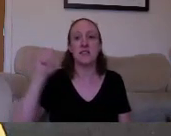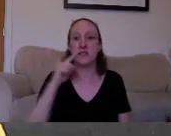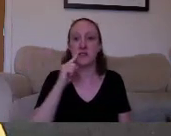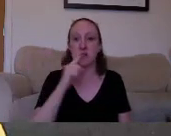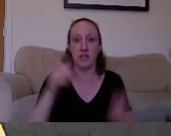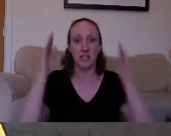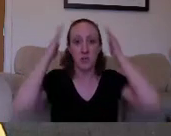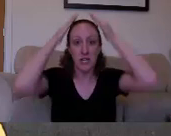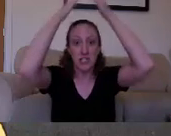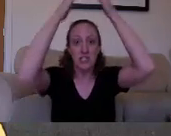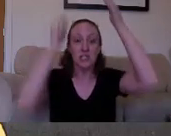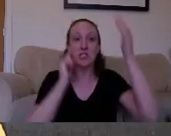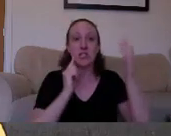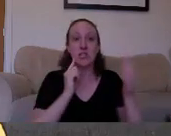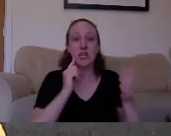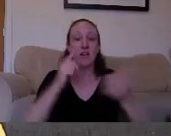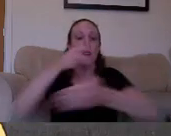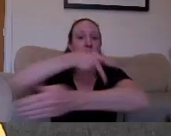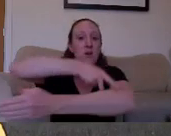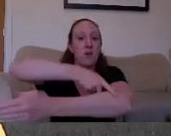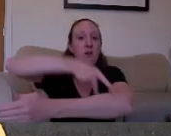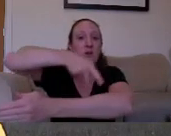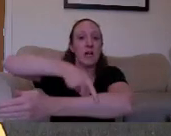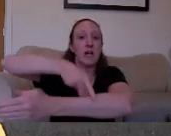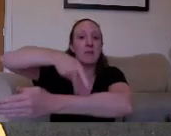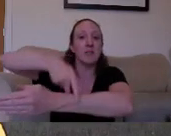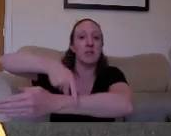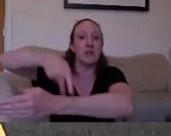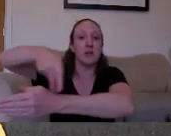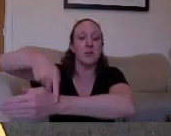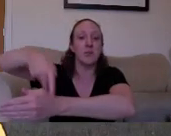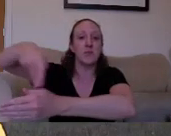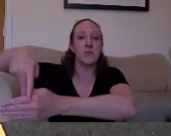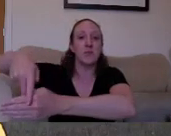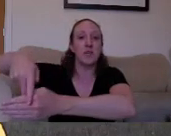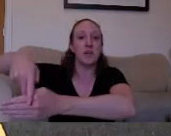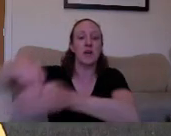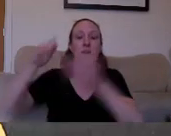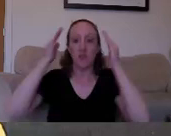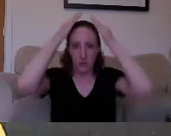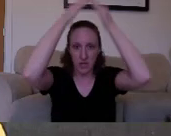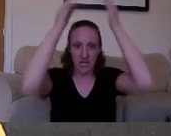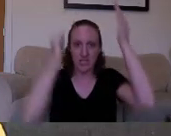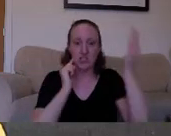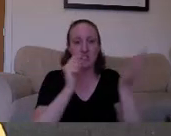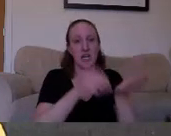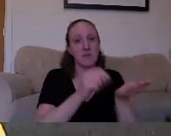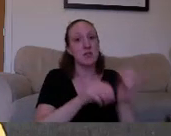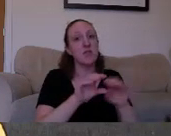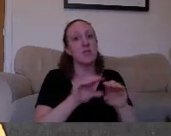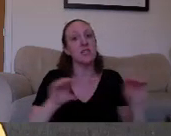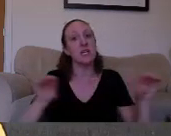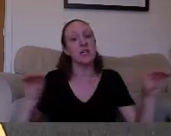"Yes!" cried the witch, and they all clambered on. The witch